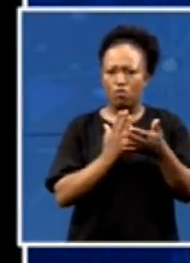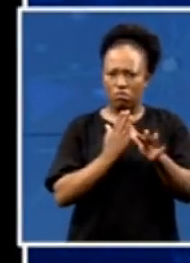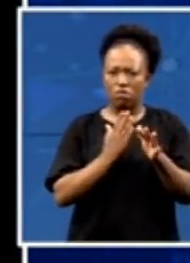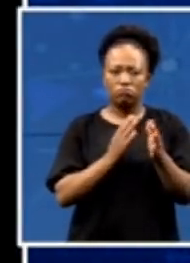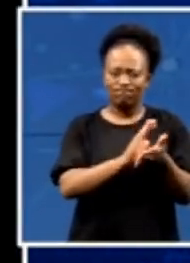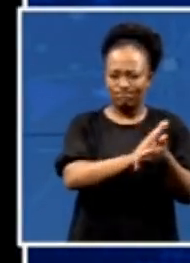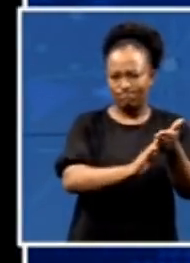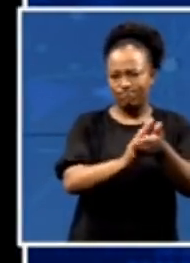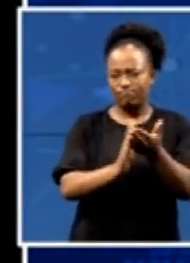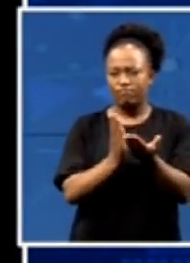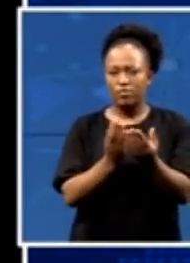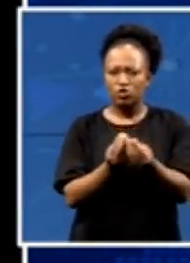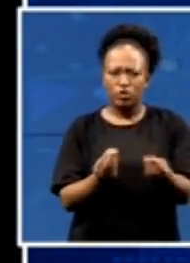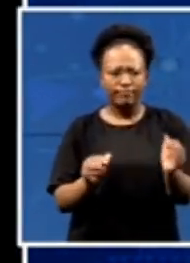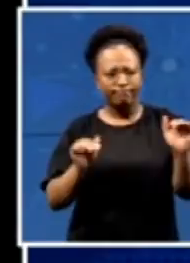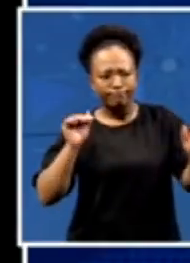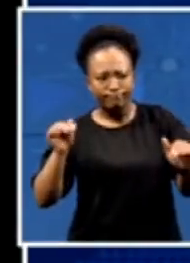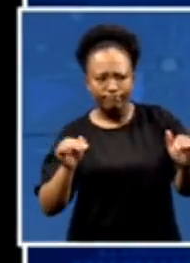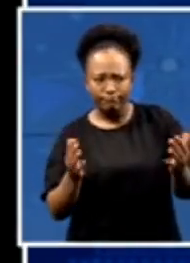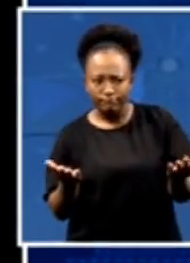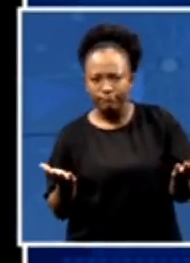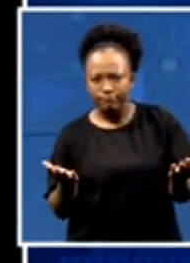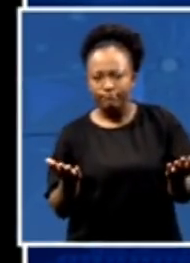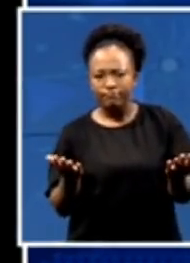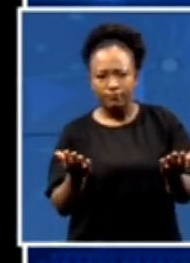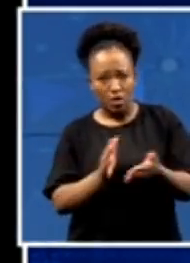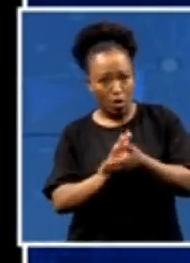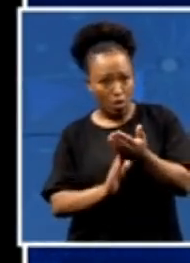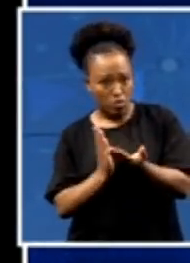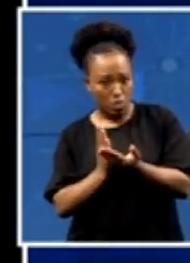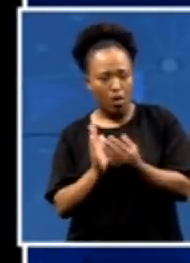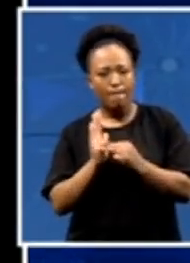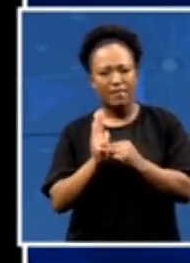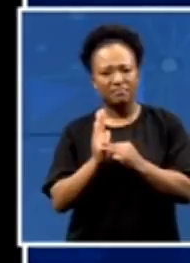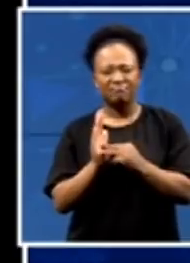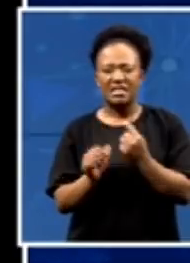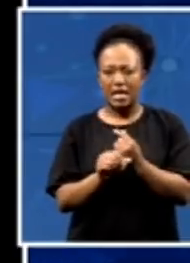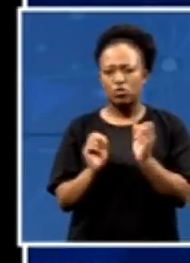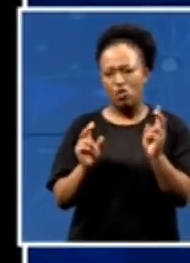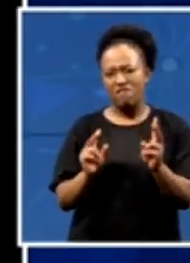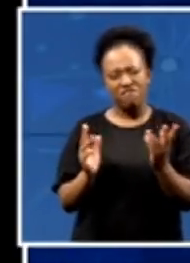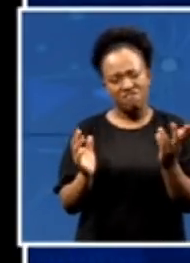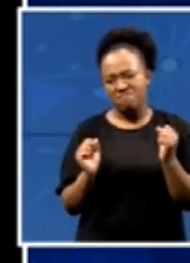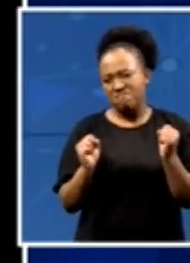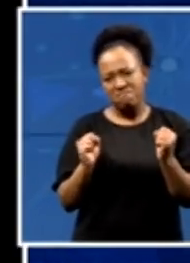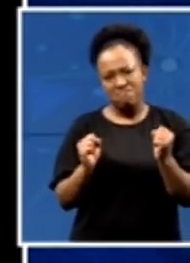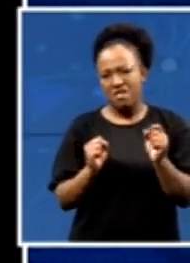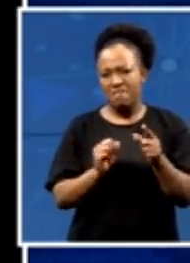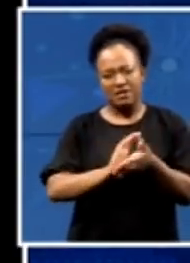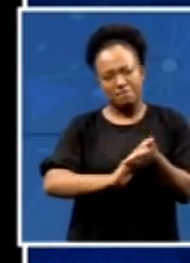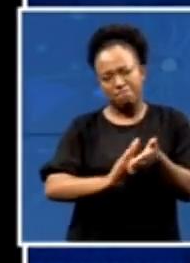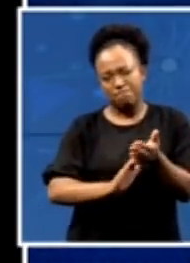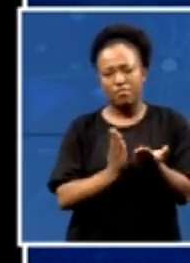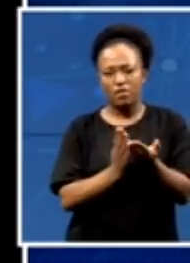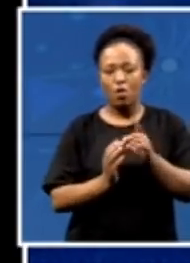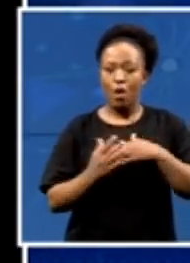did say that they are matriculants, so there was no way they could have missed critical times such as this when they are